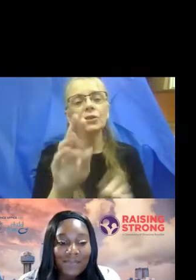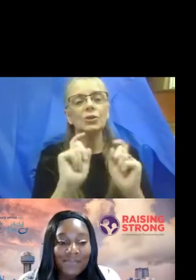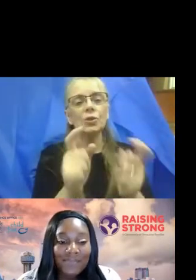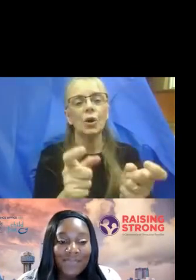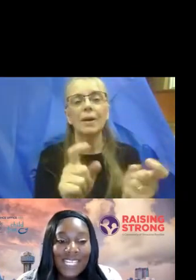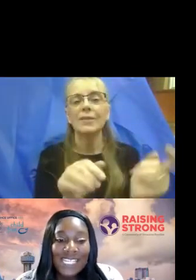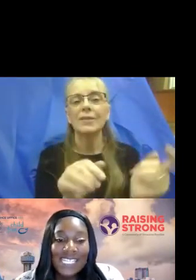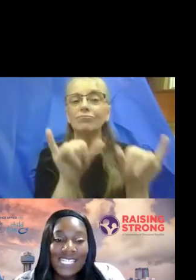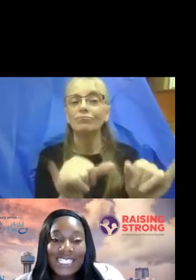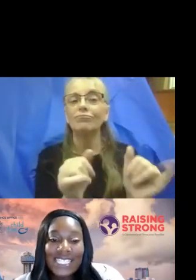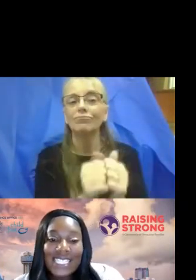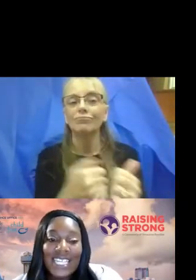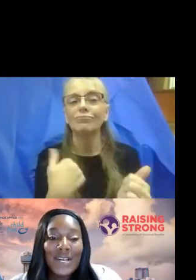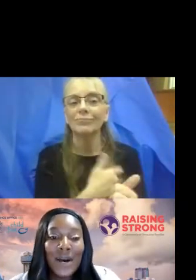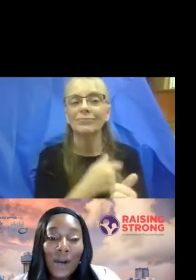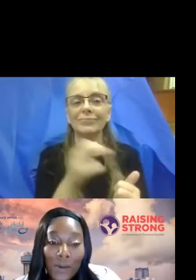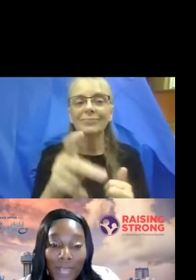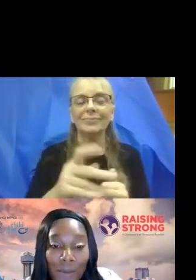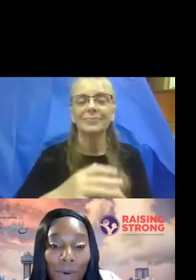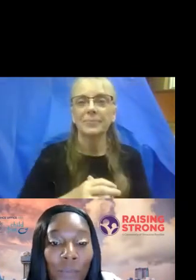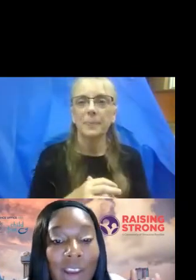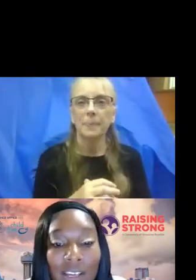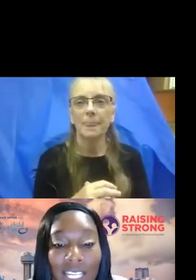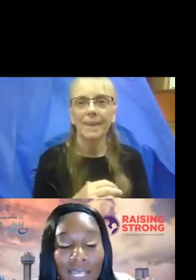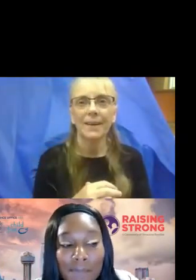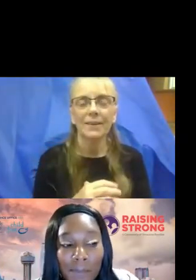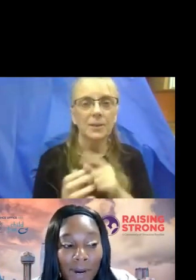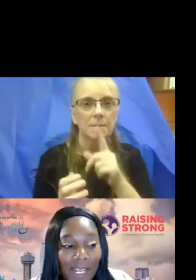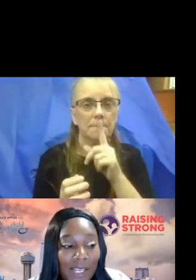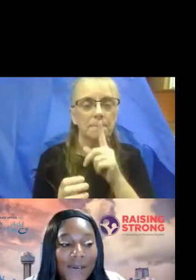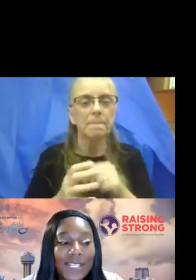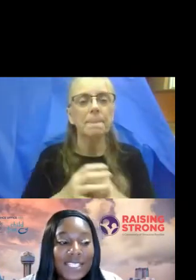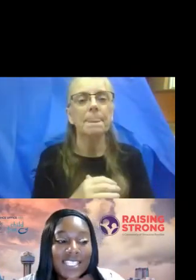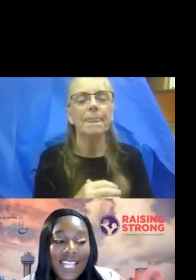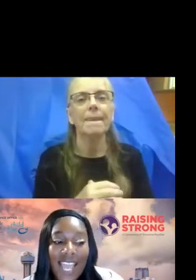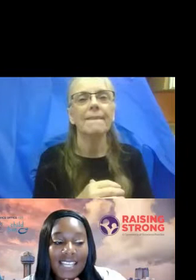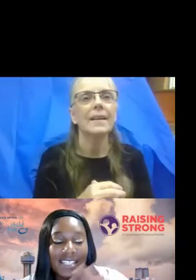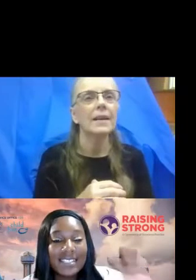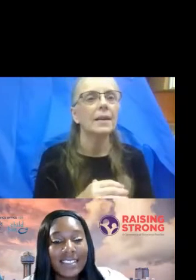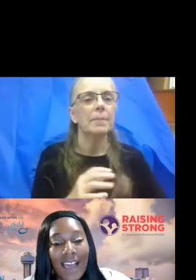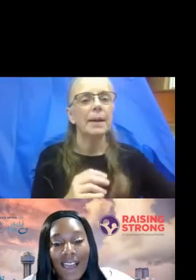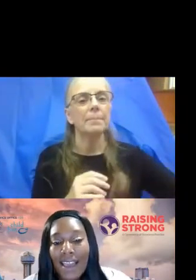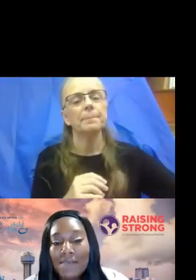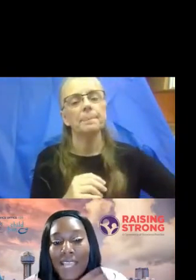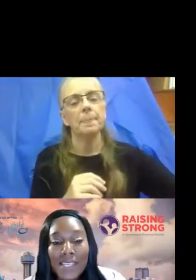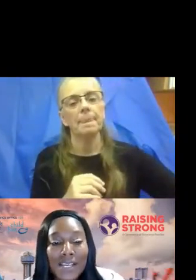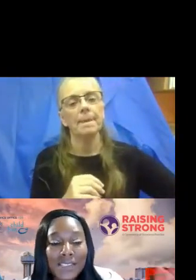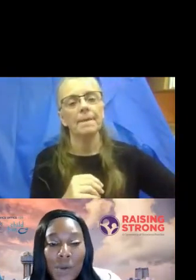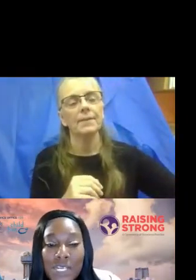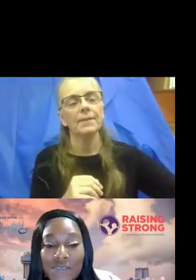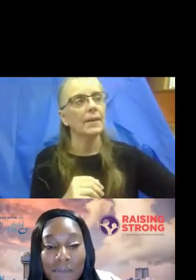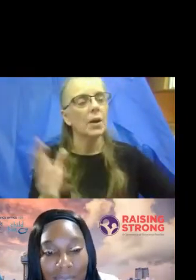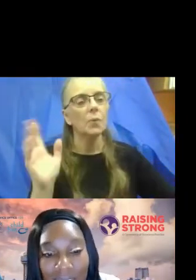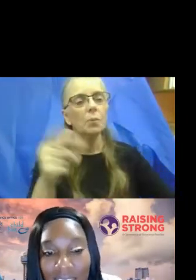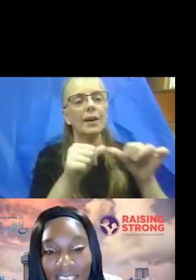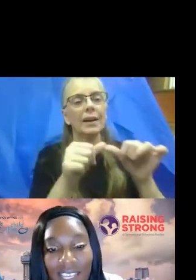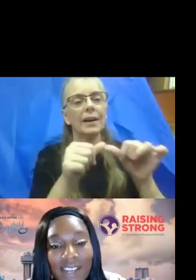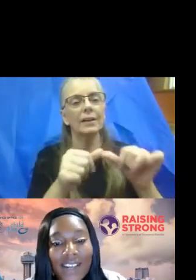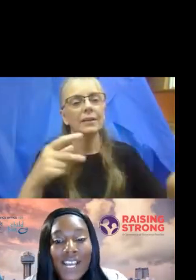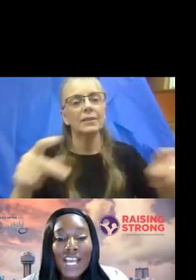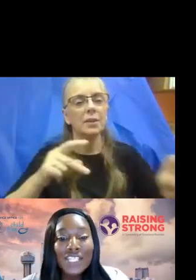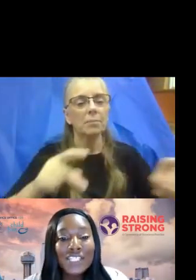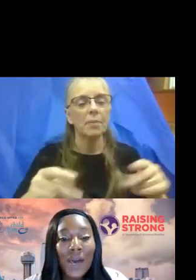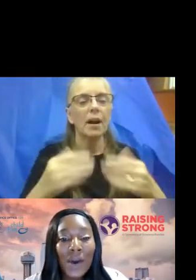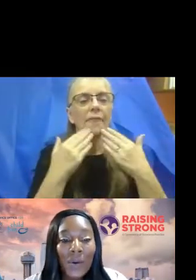okay? Good deal. Okay, well, we are going to keep the party going. The chat is live. Thank y'all so much for being